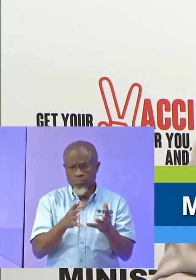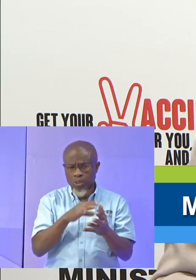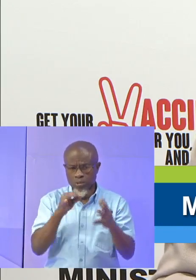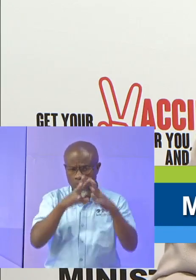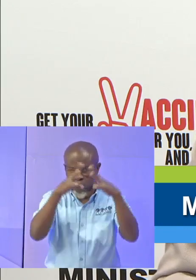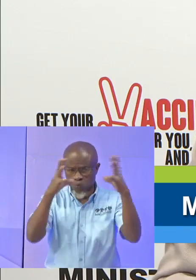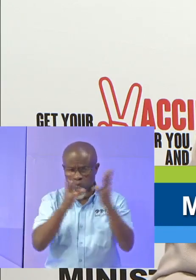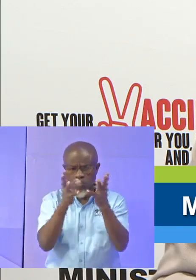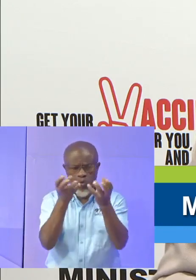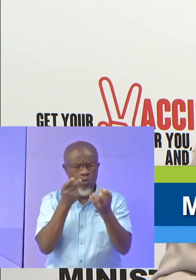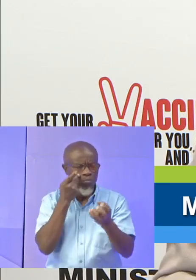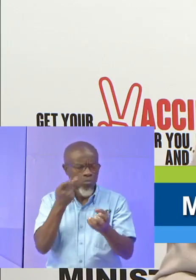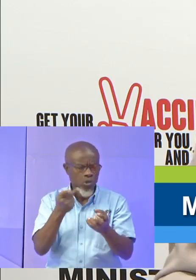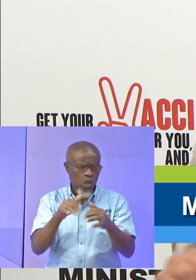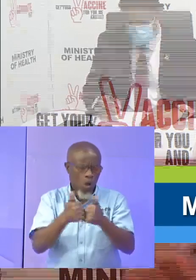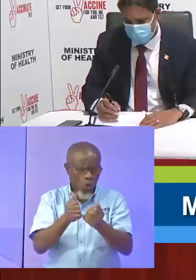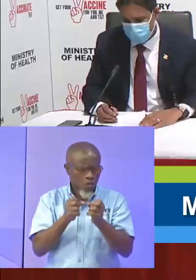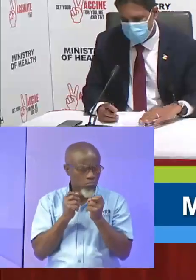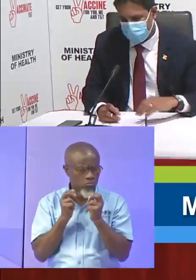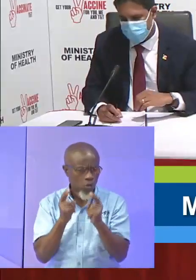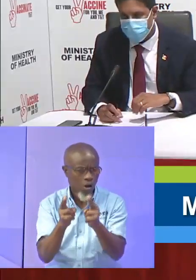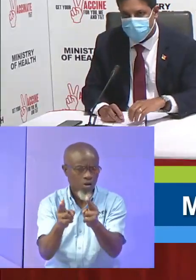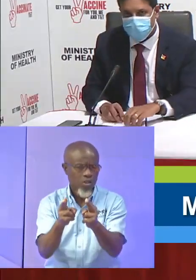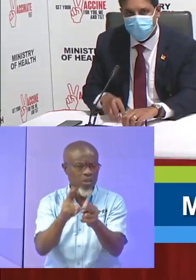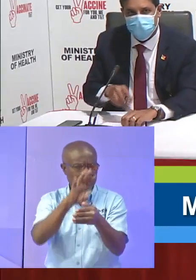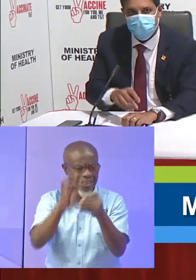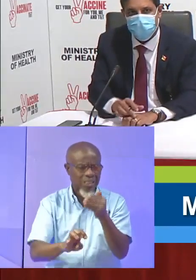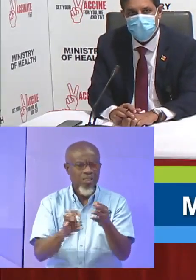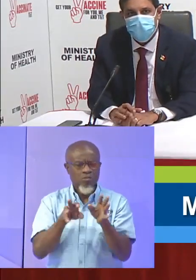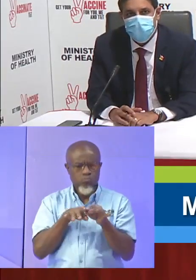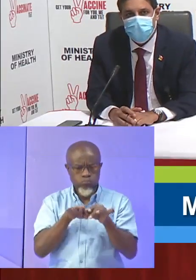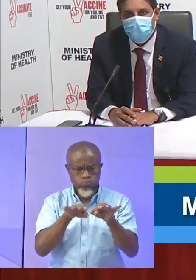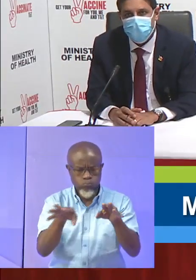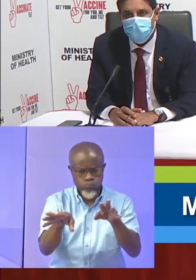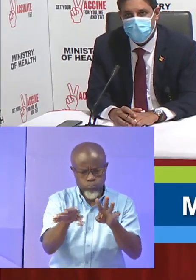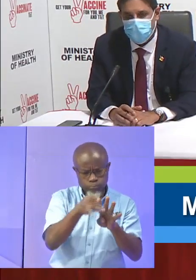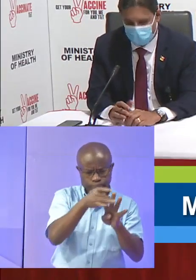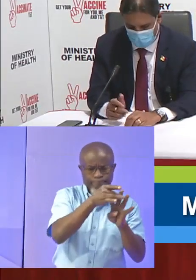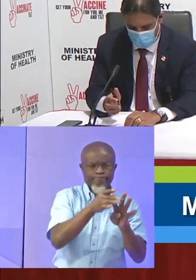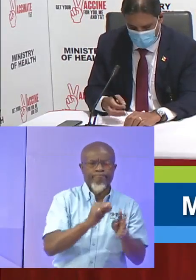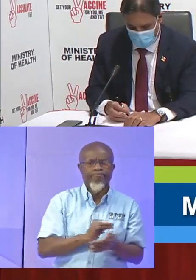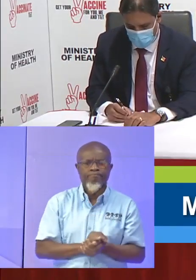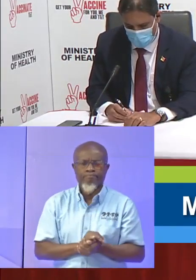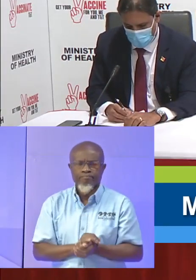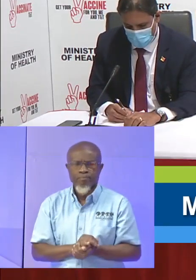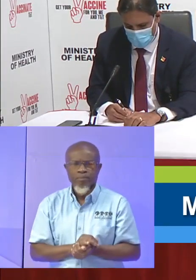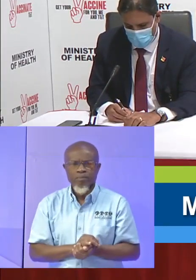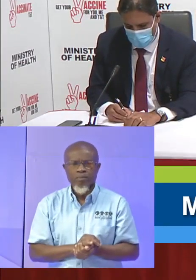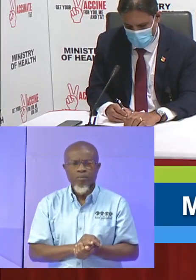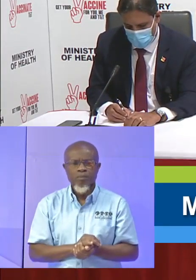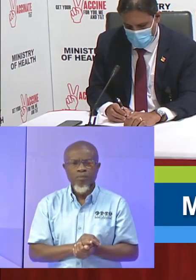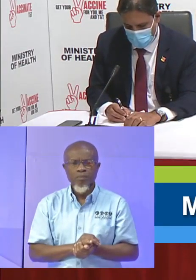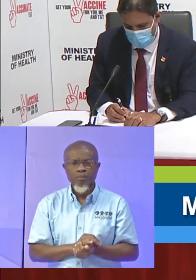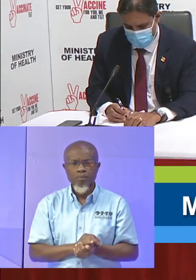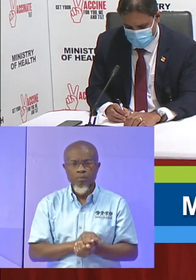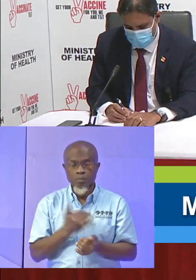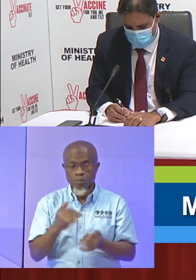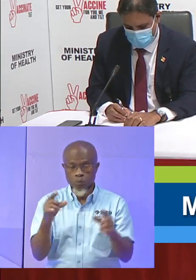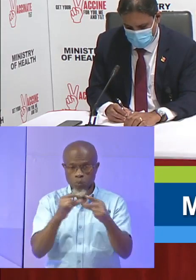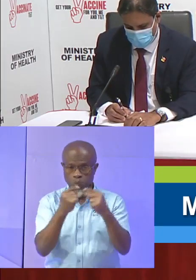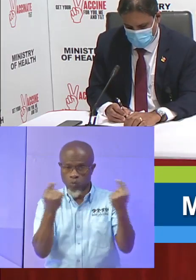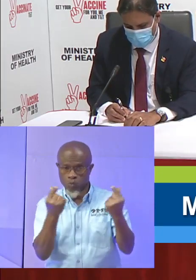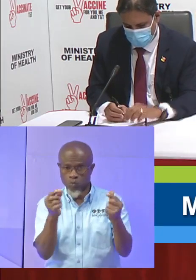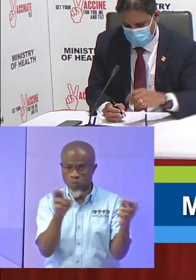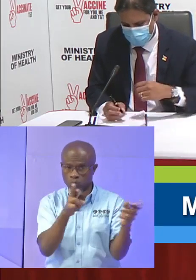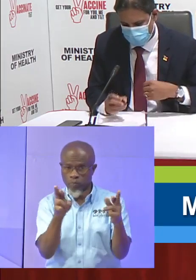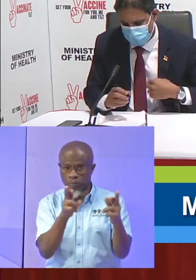raising that very important issue, Alicia. Thank you very much, Minister. I see Guardian Media Limited's hand is up. We'll take your question now.